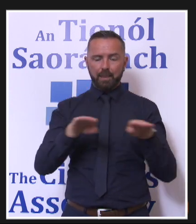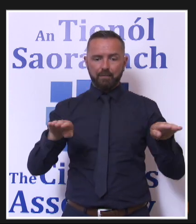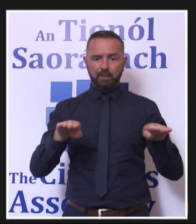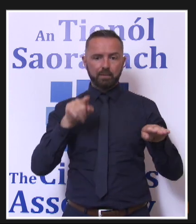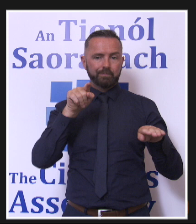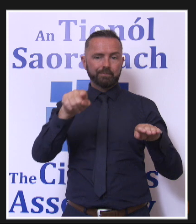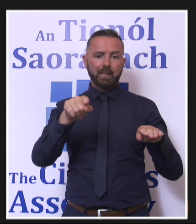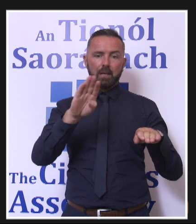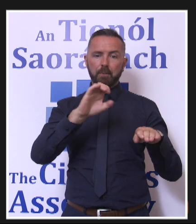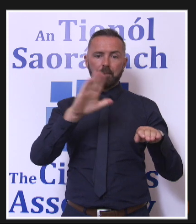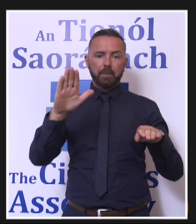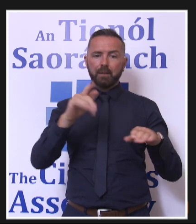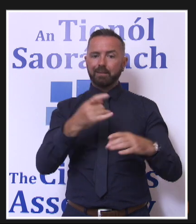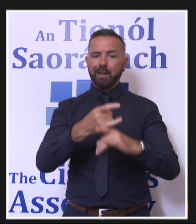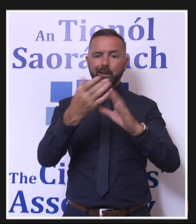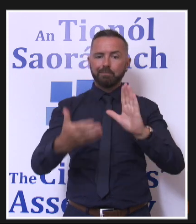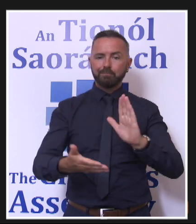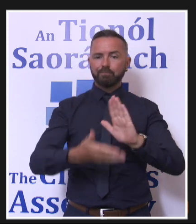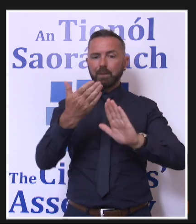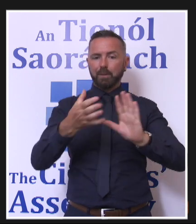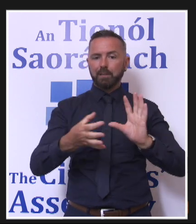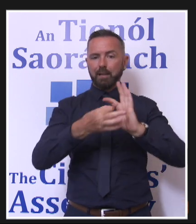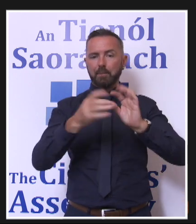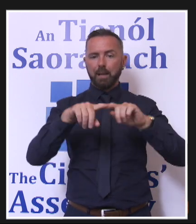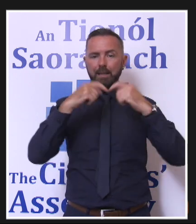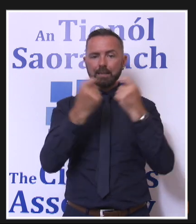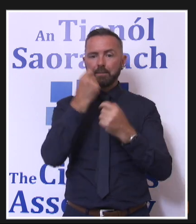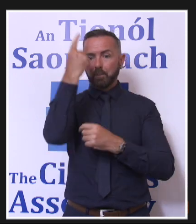that builds collaboration and, a sense of team spirit, if you like.